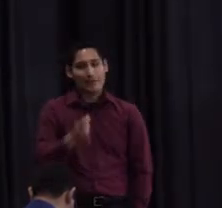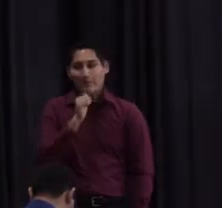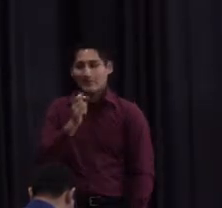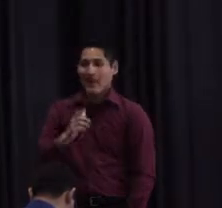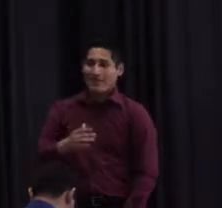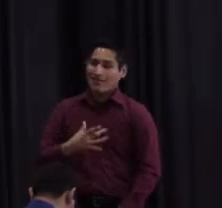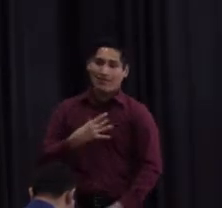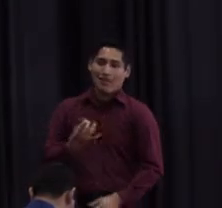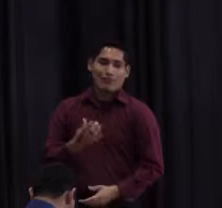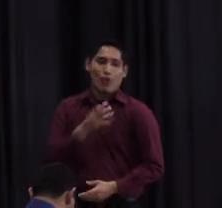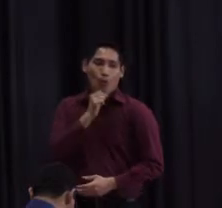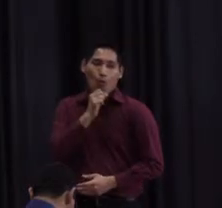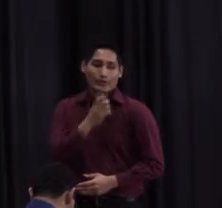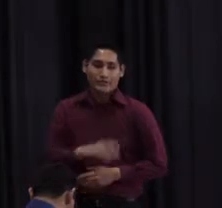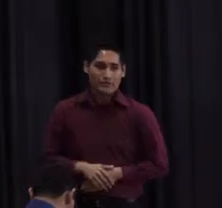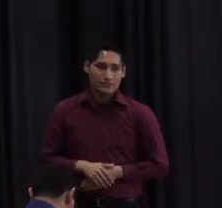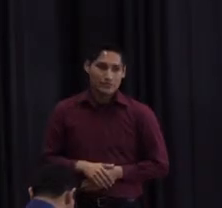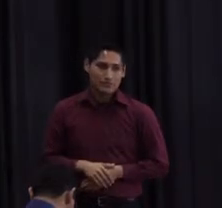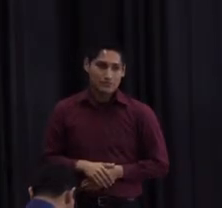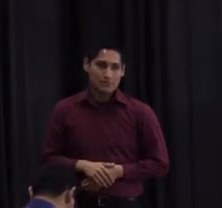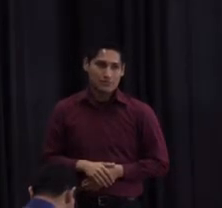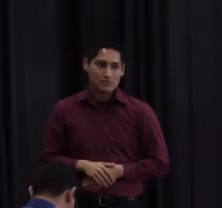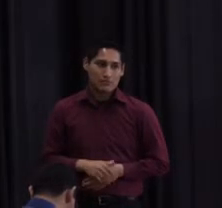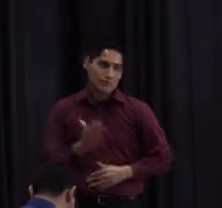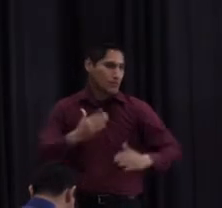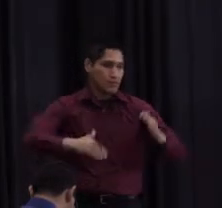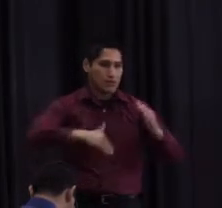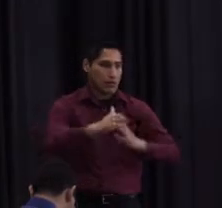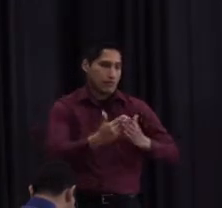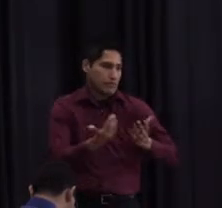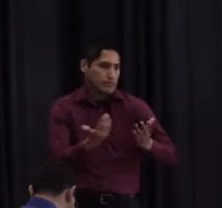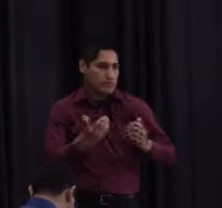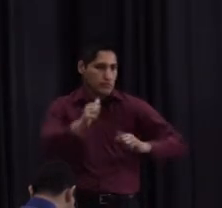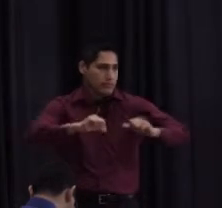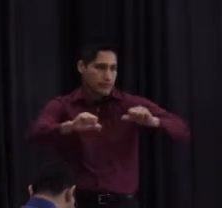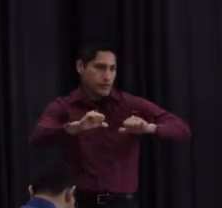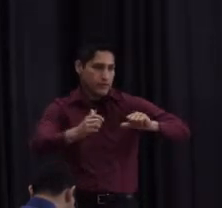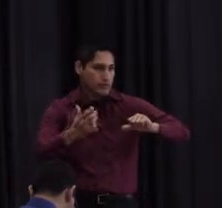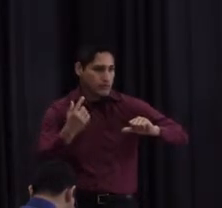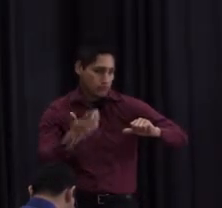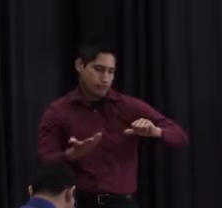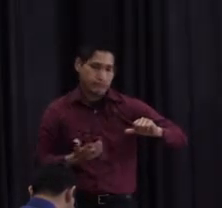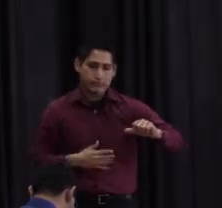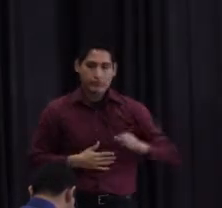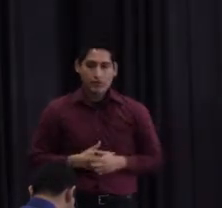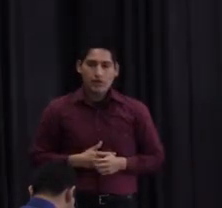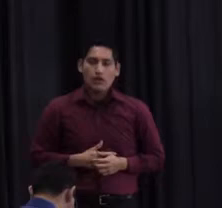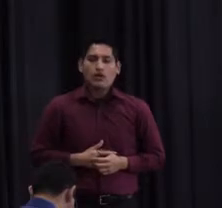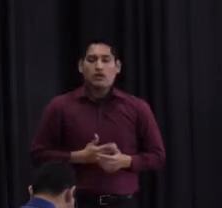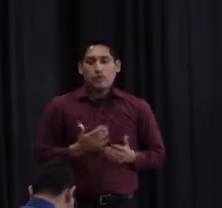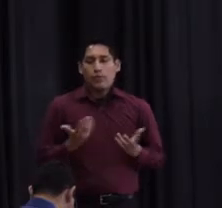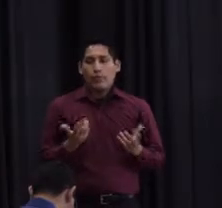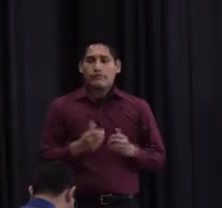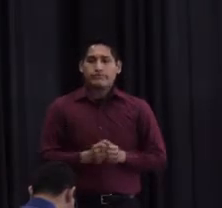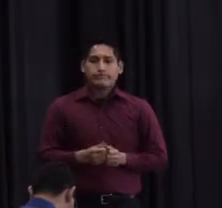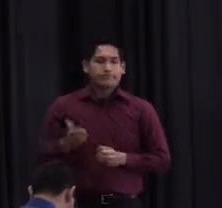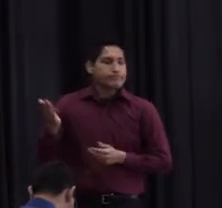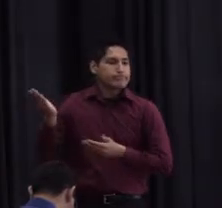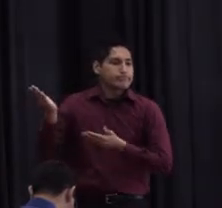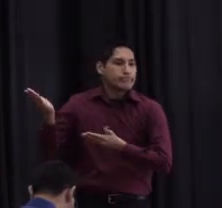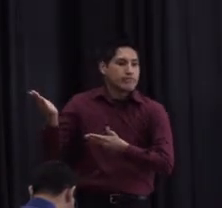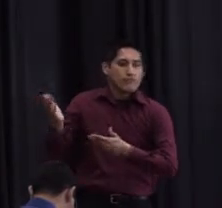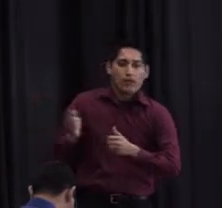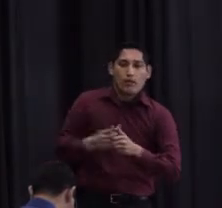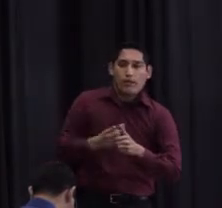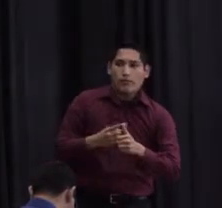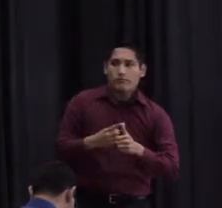to like oranges. There are limits to what we can do with scientific inquiry. And so here's one